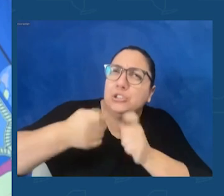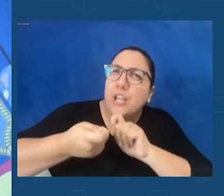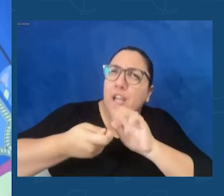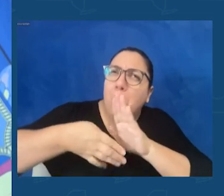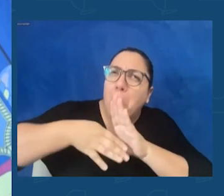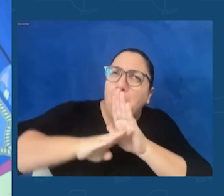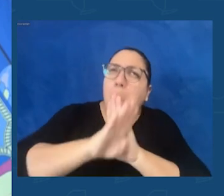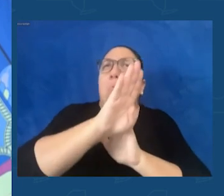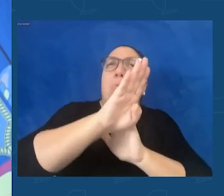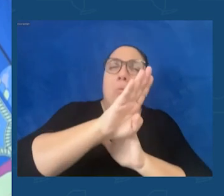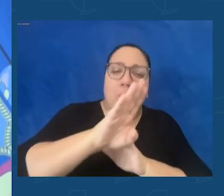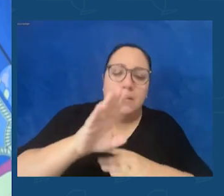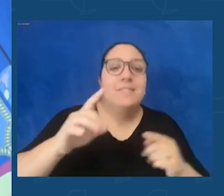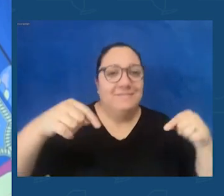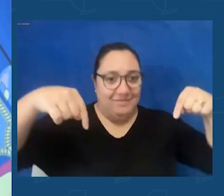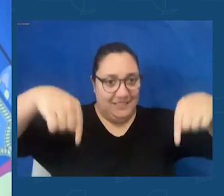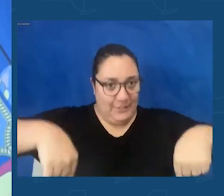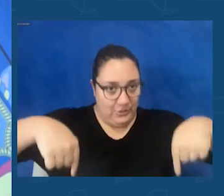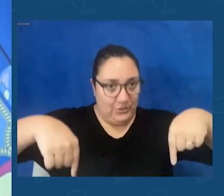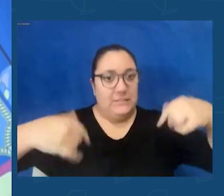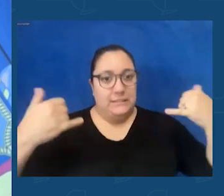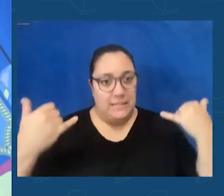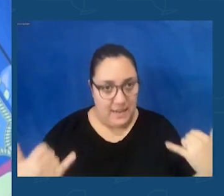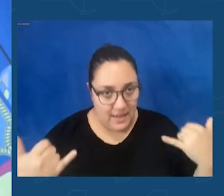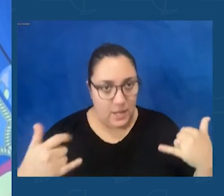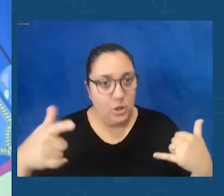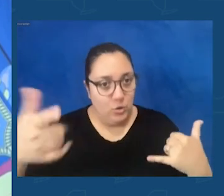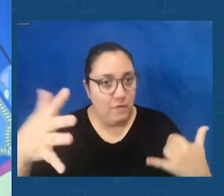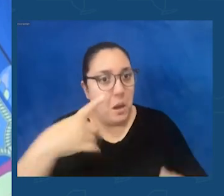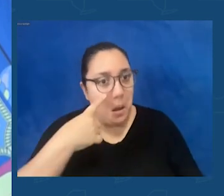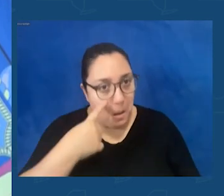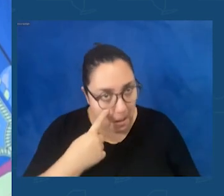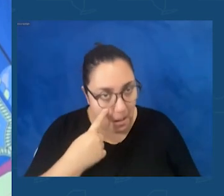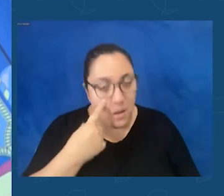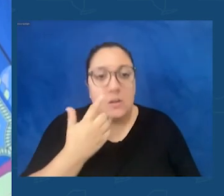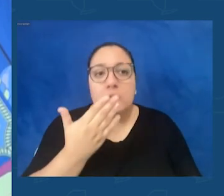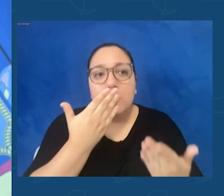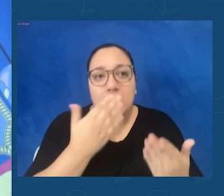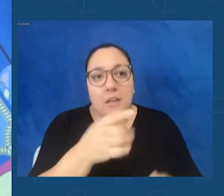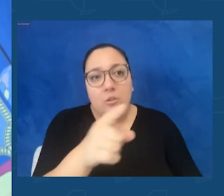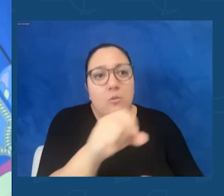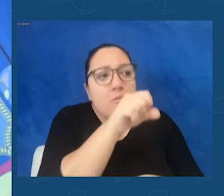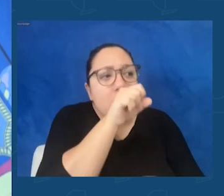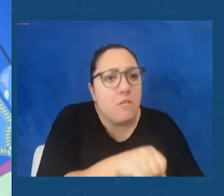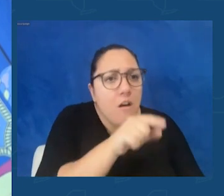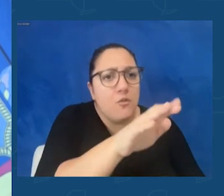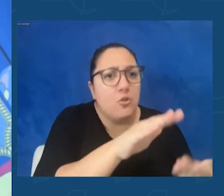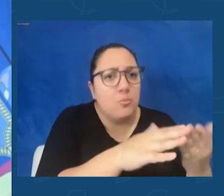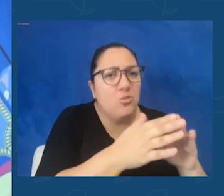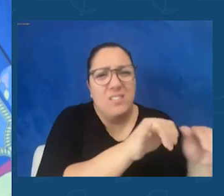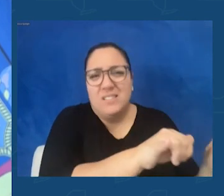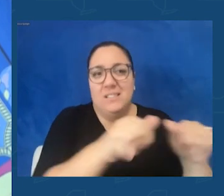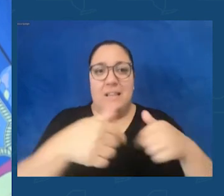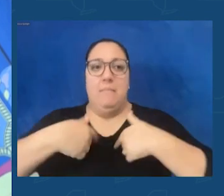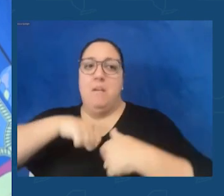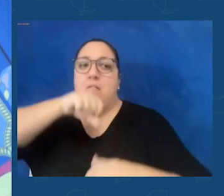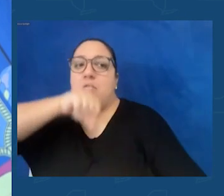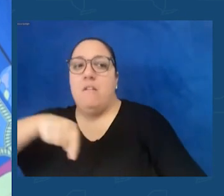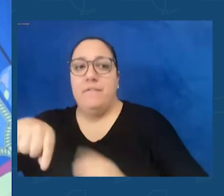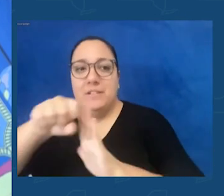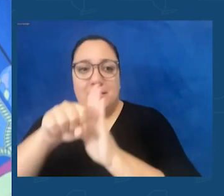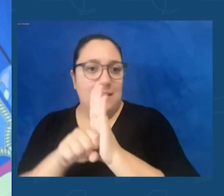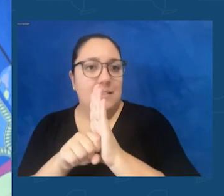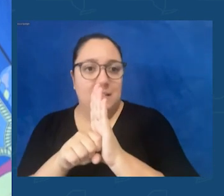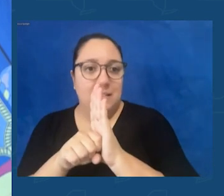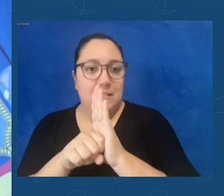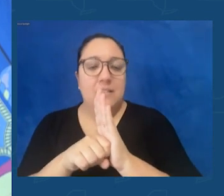witness this. And I was here to thank all of you for loving your communities as much as I love this state. We're doing something magical here today, and let's